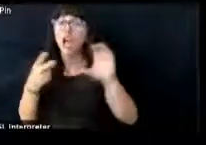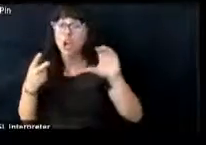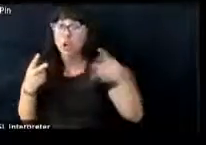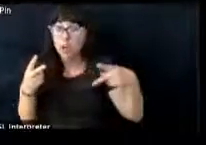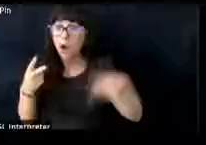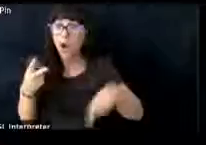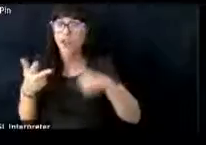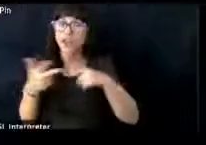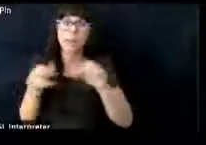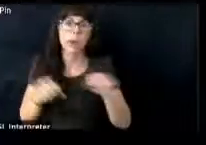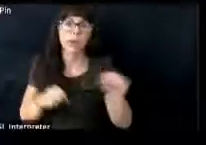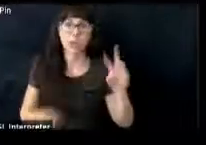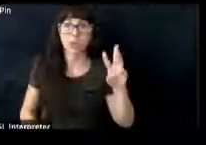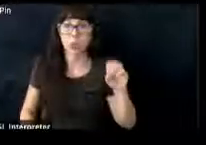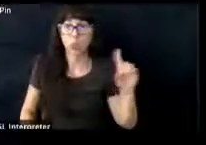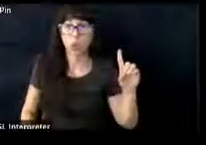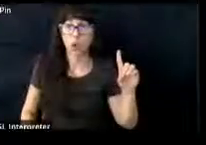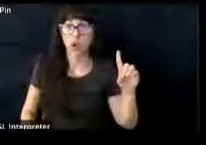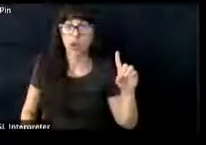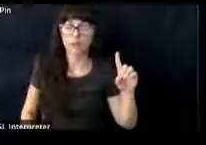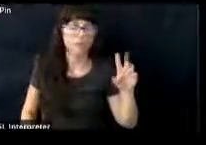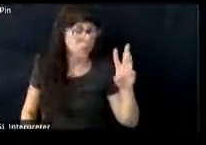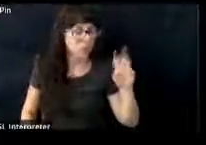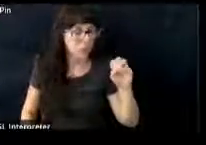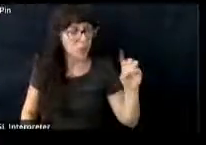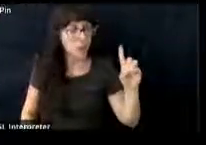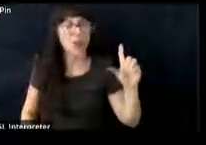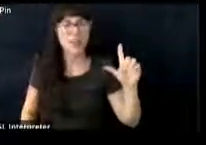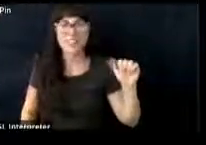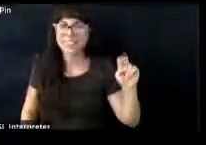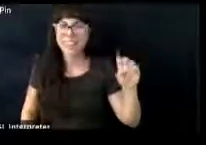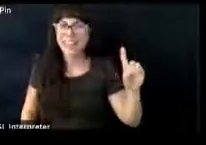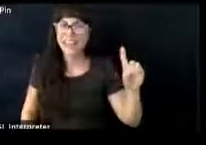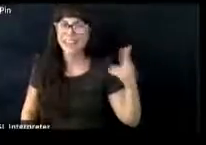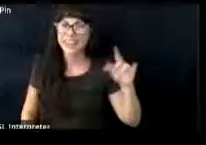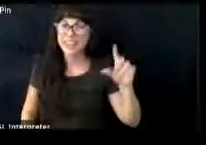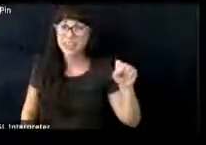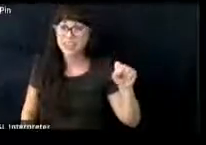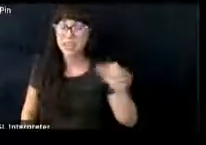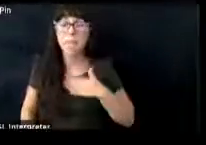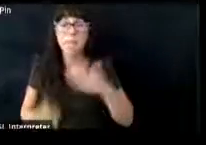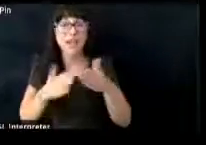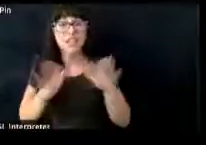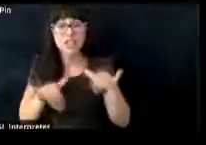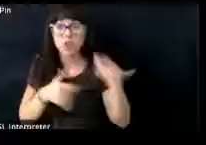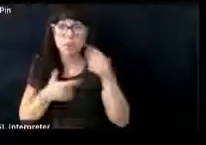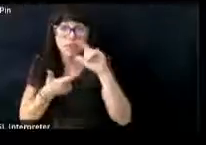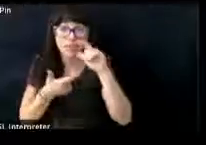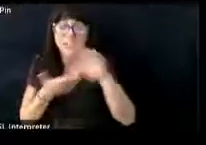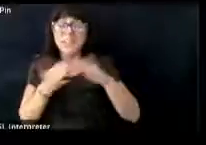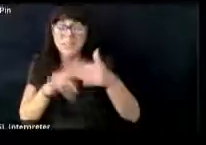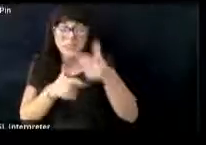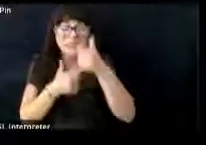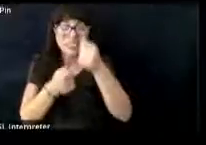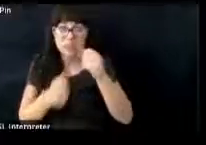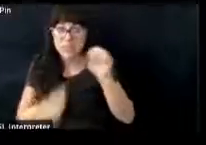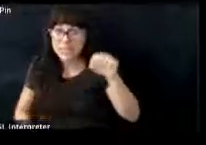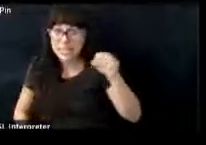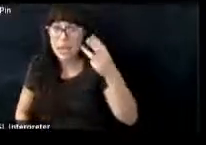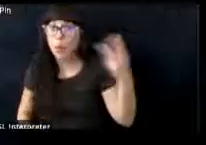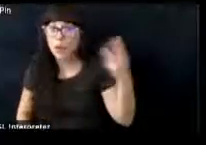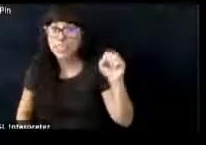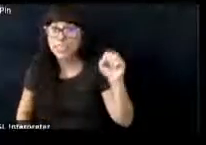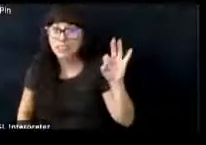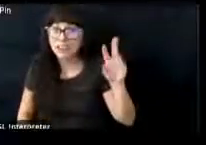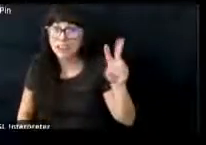Woodland Hills. So my general community of interest is, yes, that Western San Fernando Valley, but for